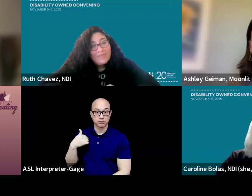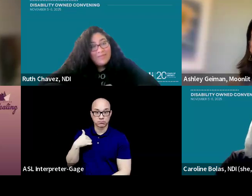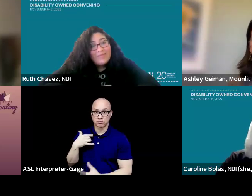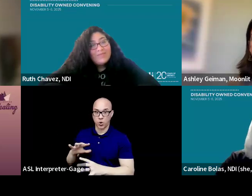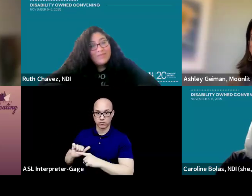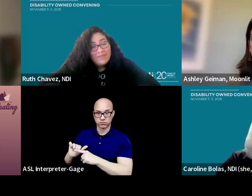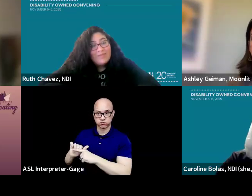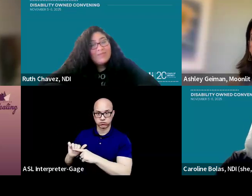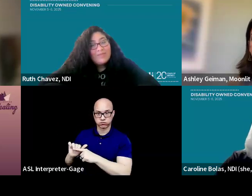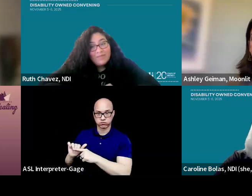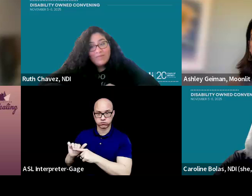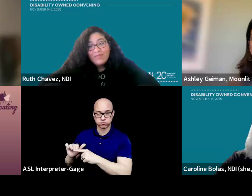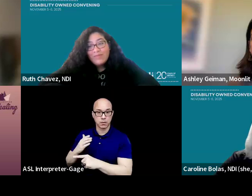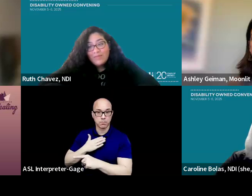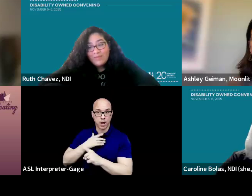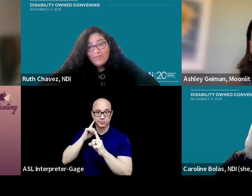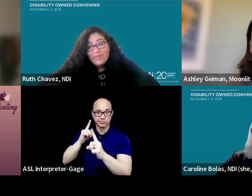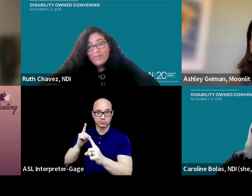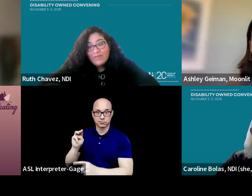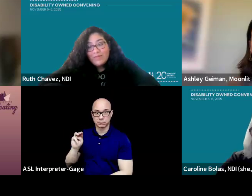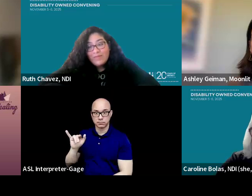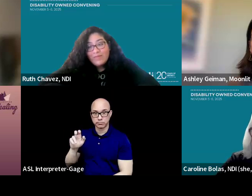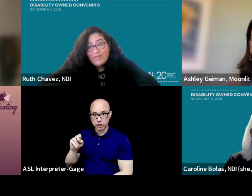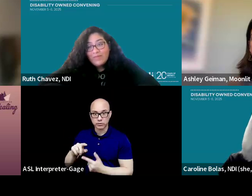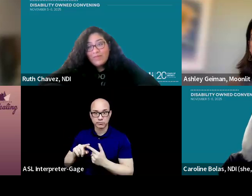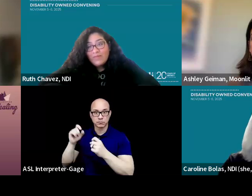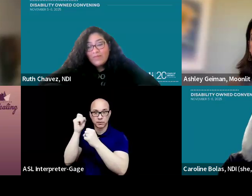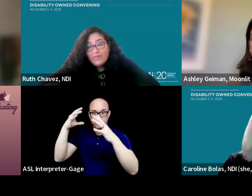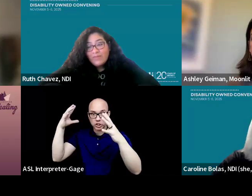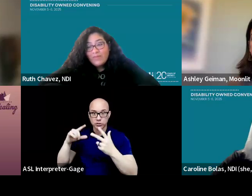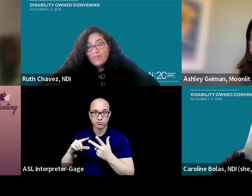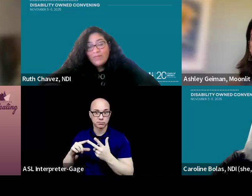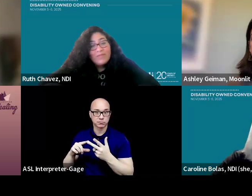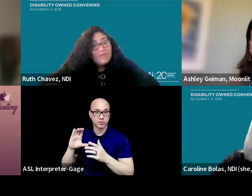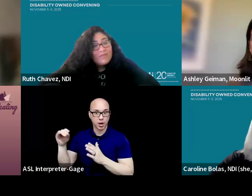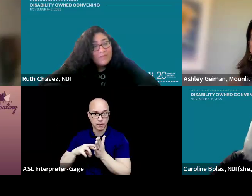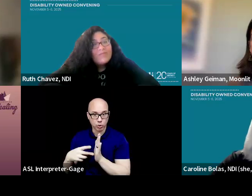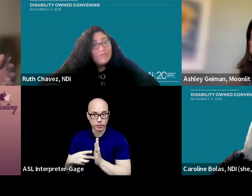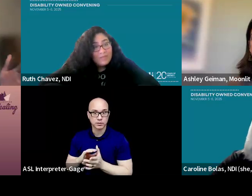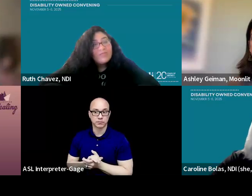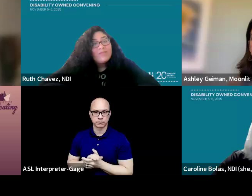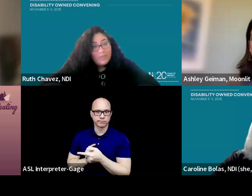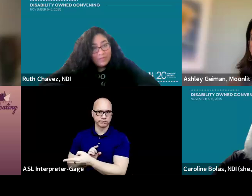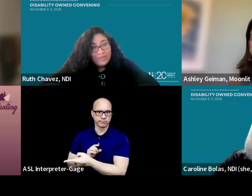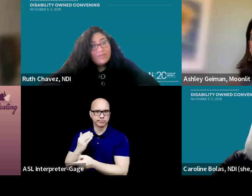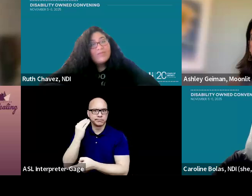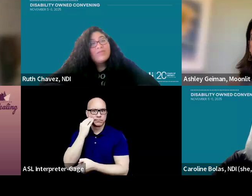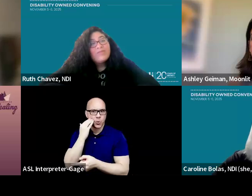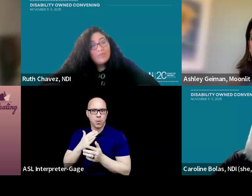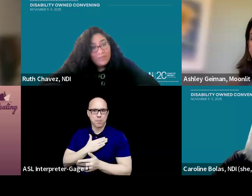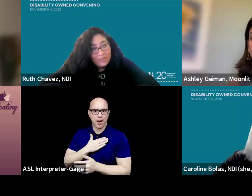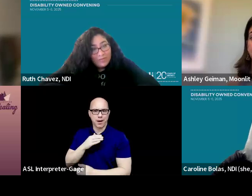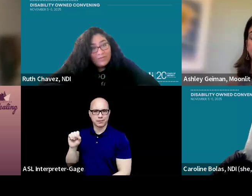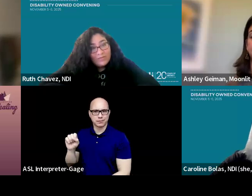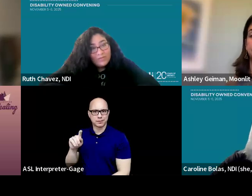on my mission, vision, and the purpose of my company. So it speaks, so it knows how I speak. And